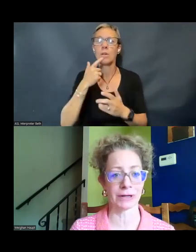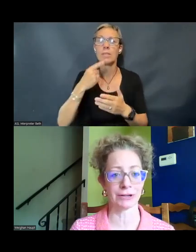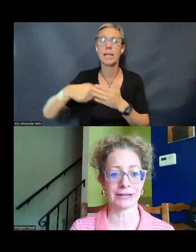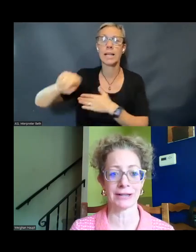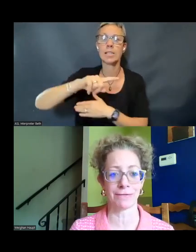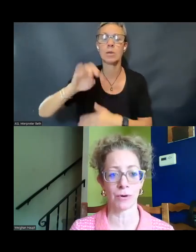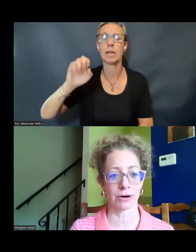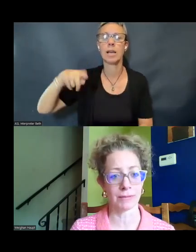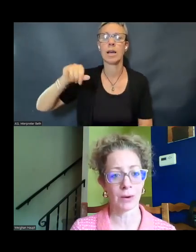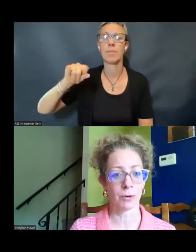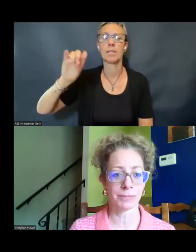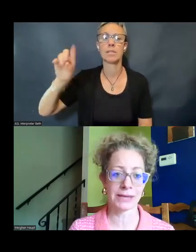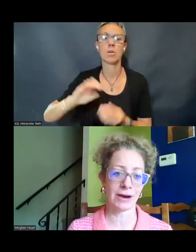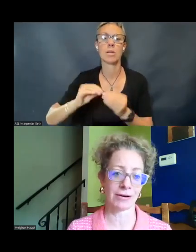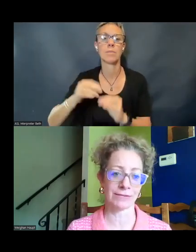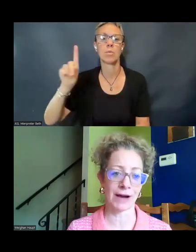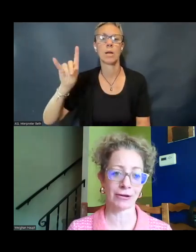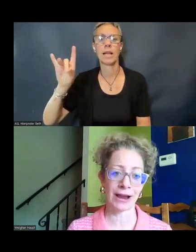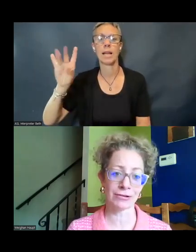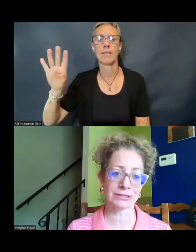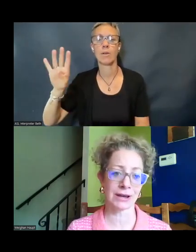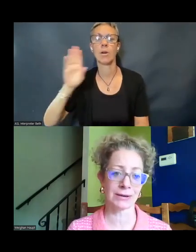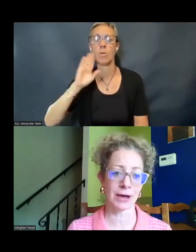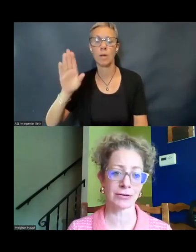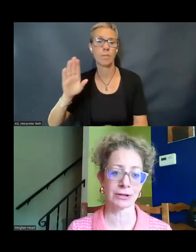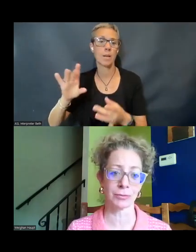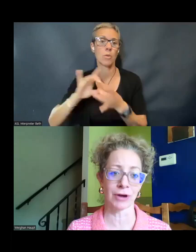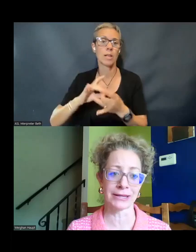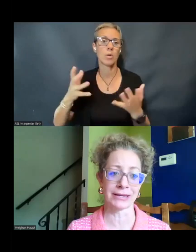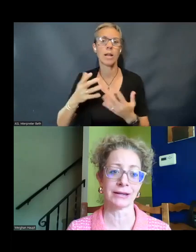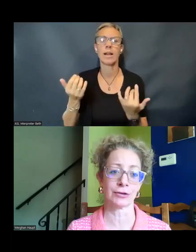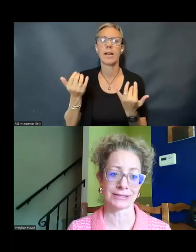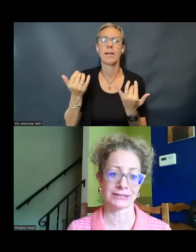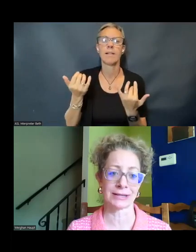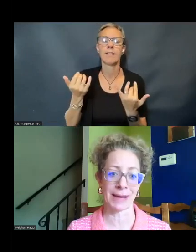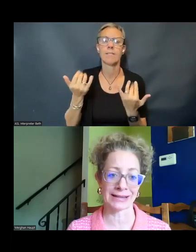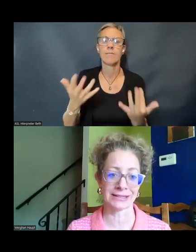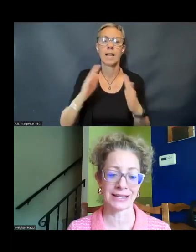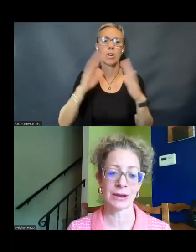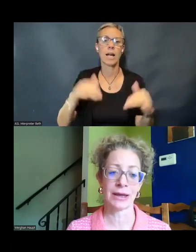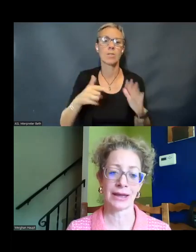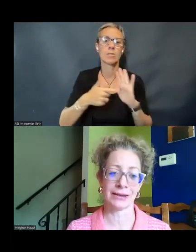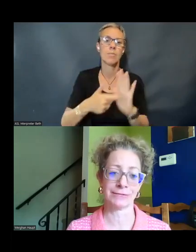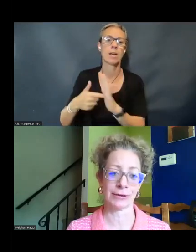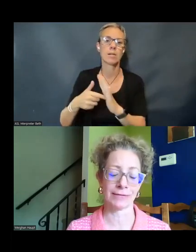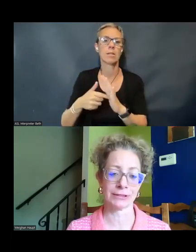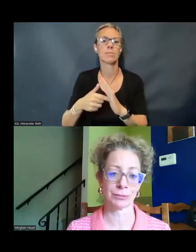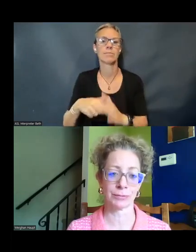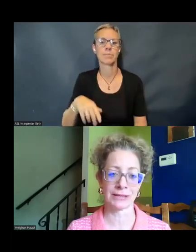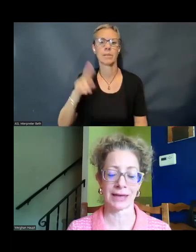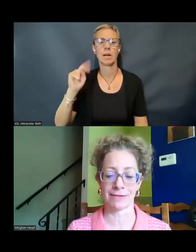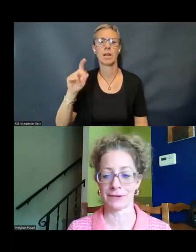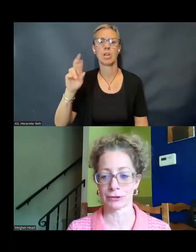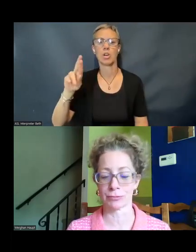episode 184 will be on the firehouse model, underwriting crisis capacity. And Phil